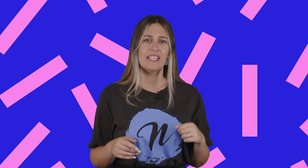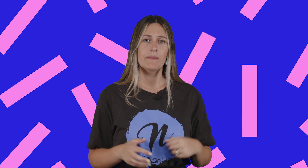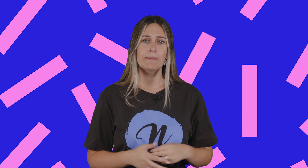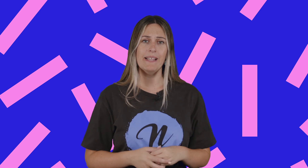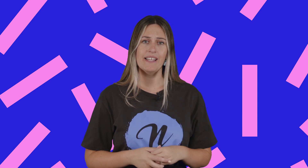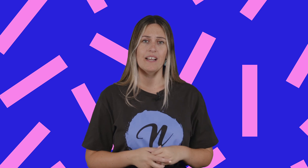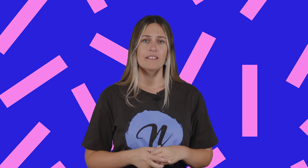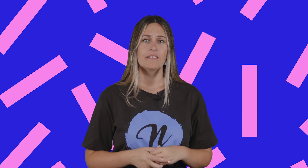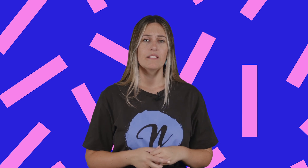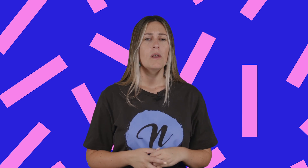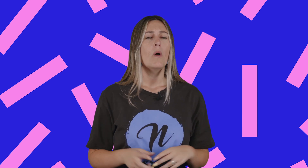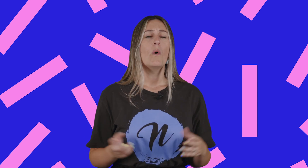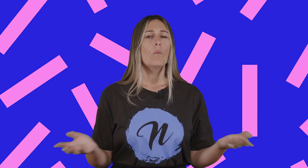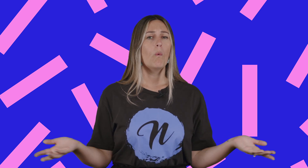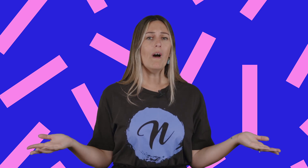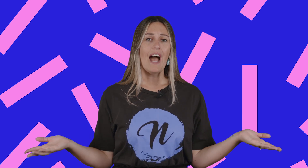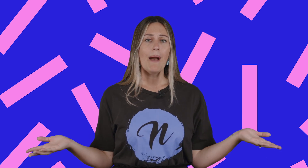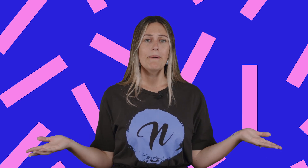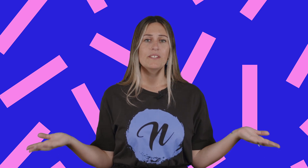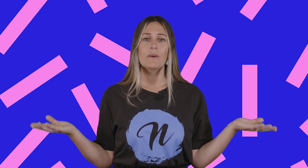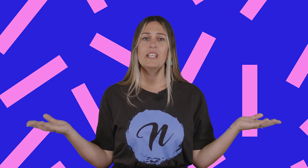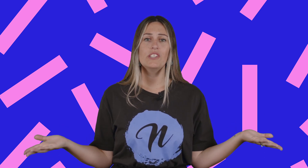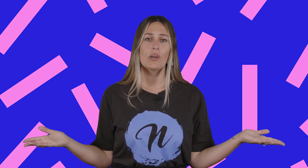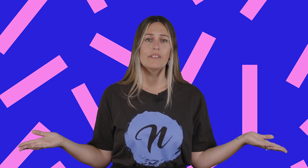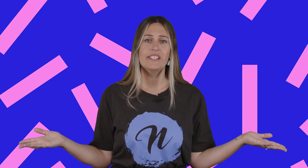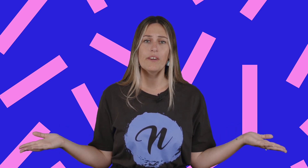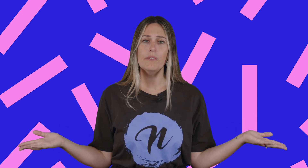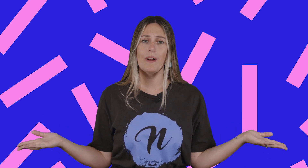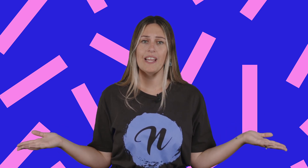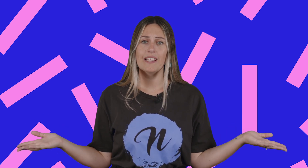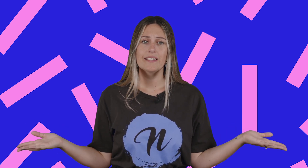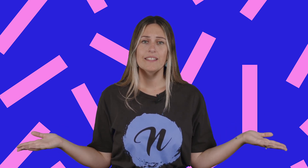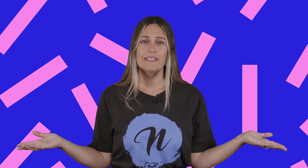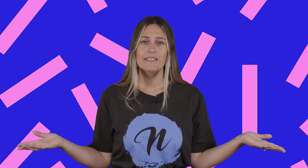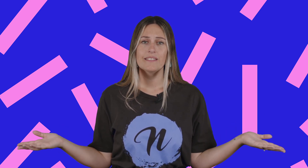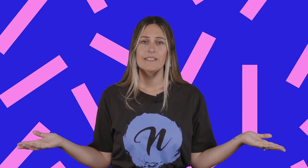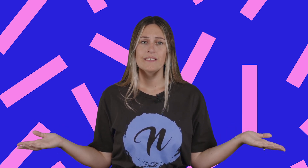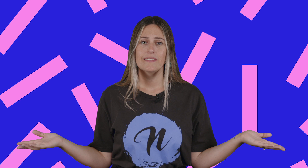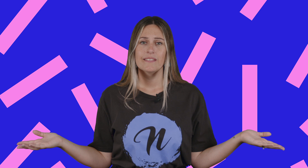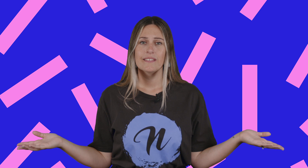his idea was better. What happened when he chose his own way?